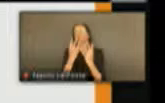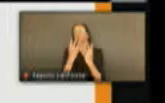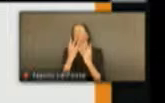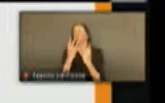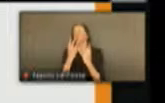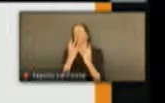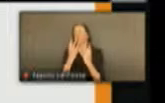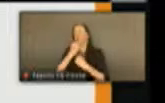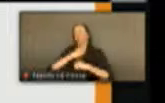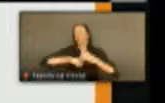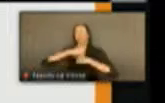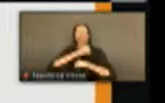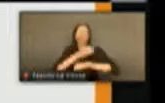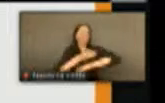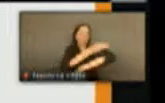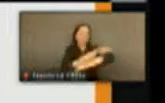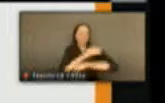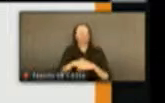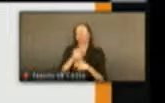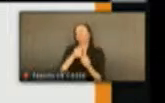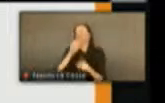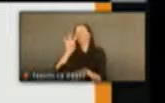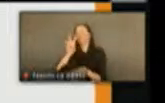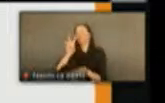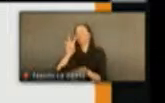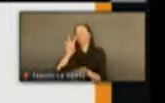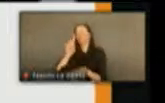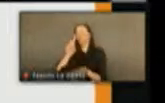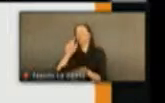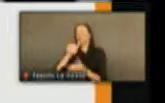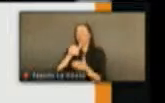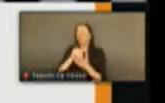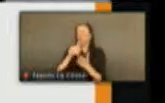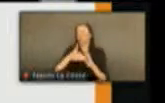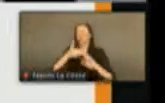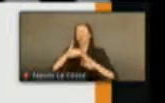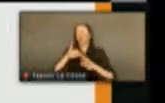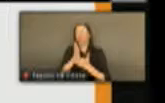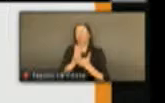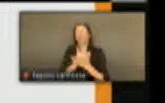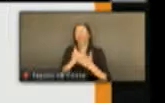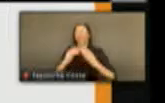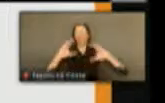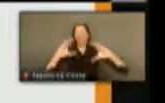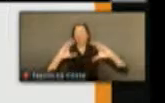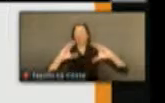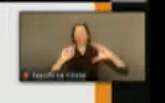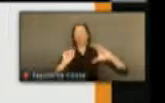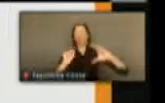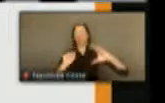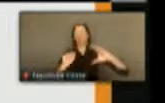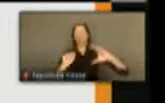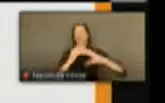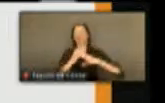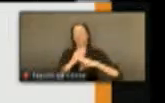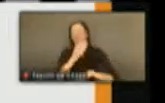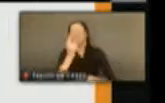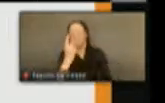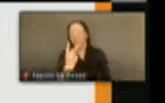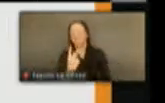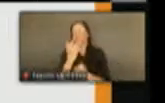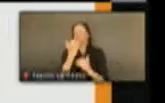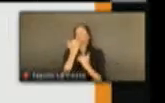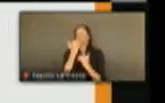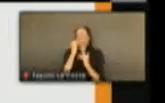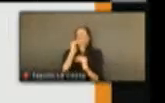operating budget, over half is restricted to self-supporting business enterprise services, which we